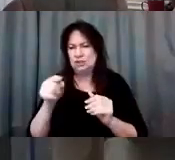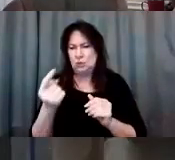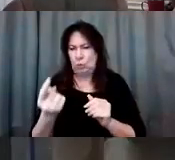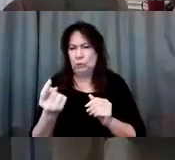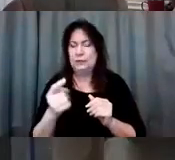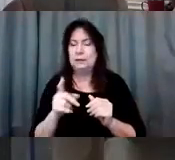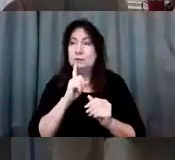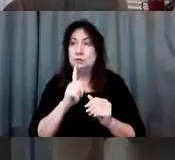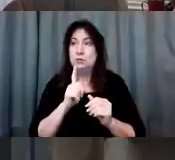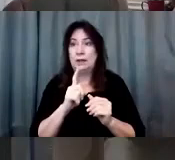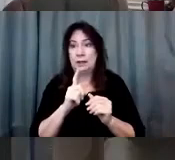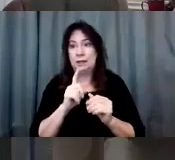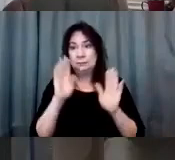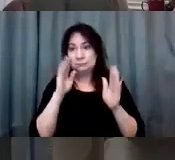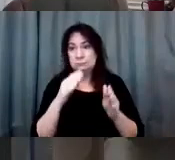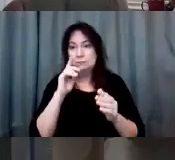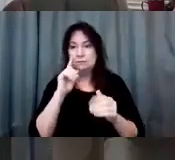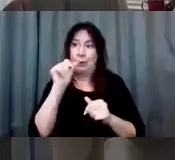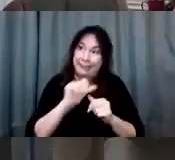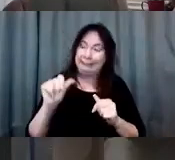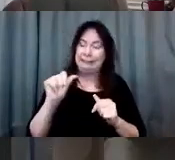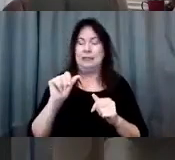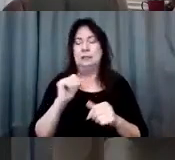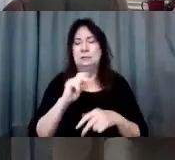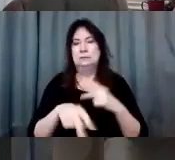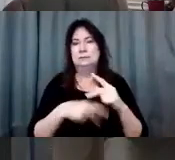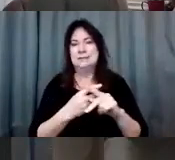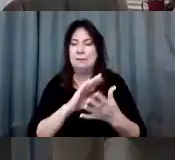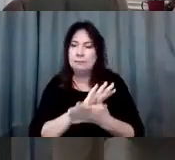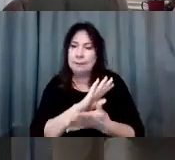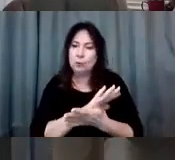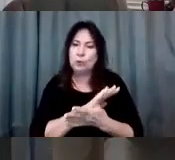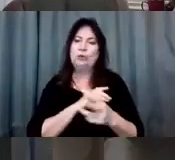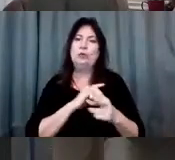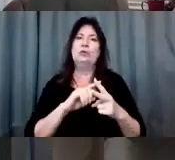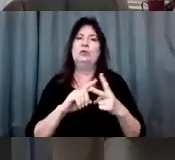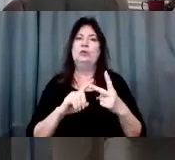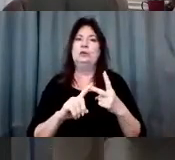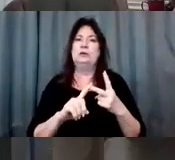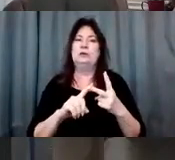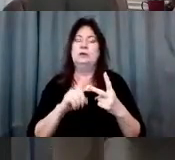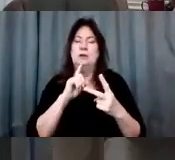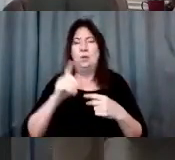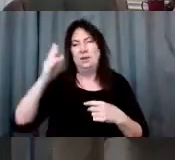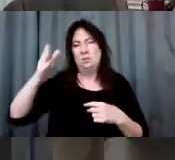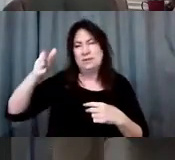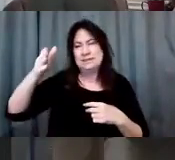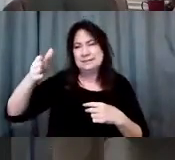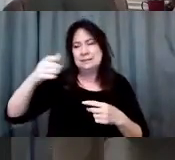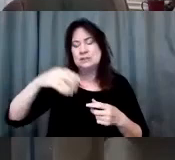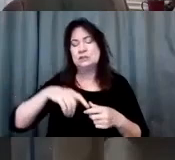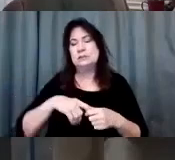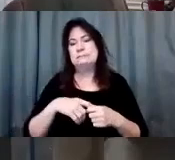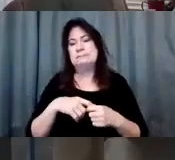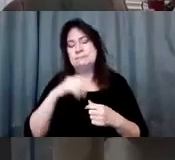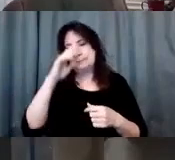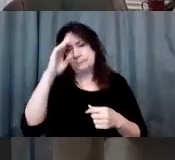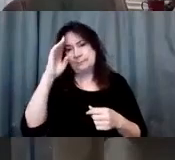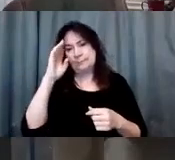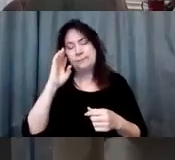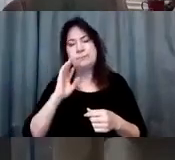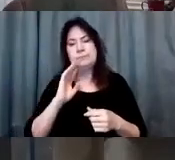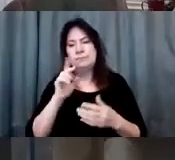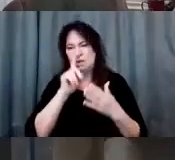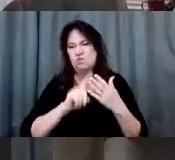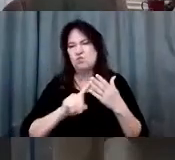It's intended for any form of paper or really presentation of